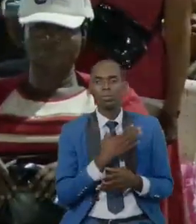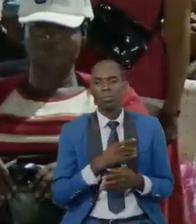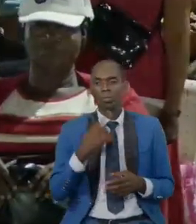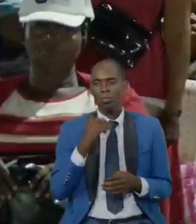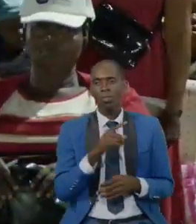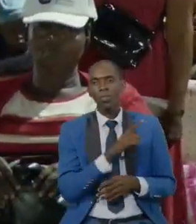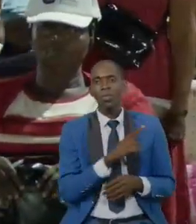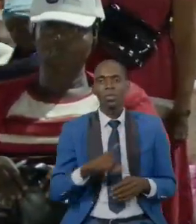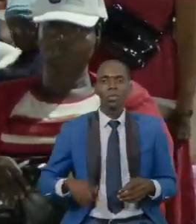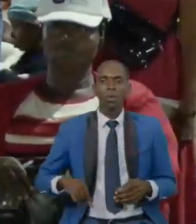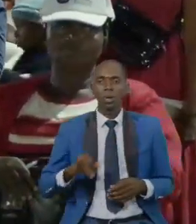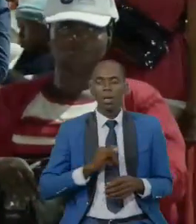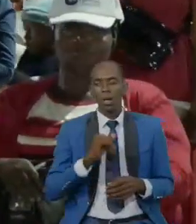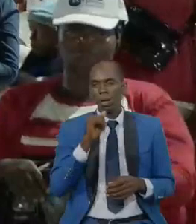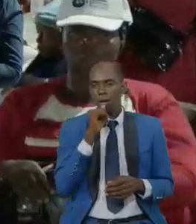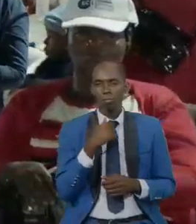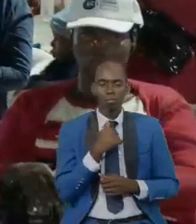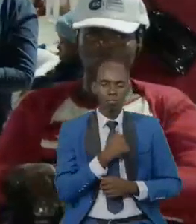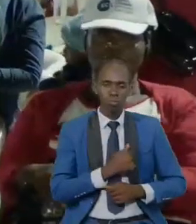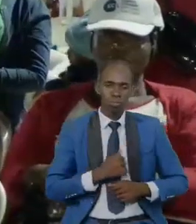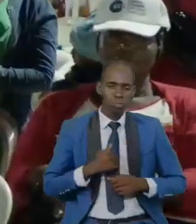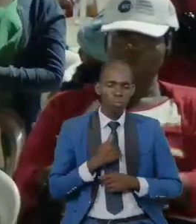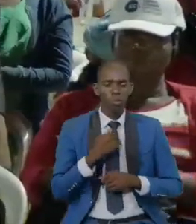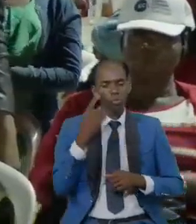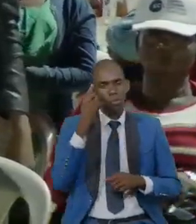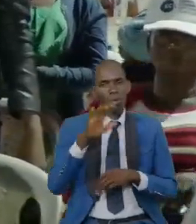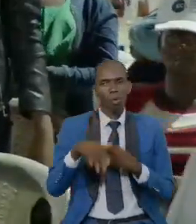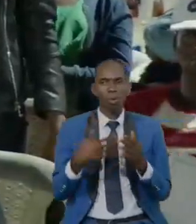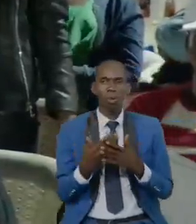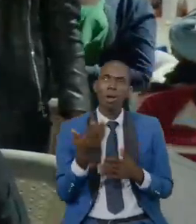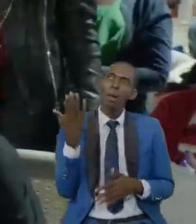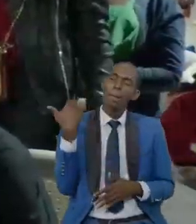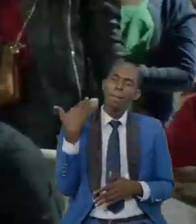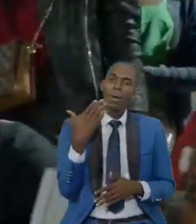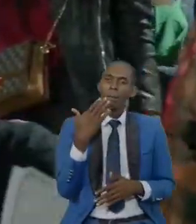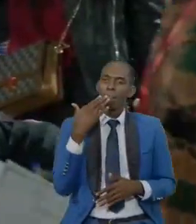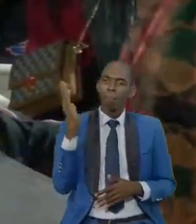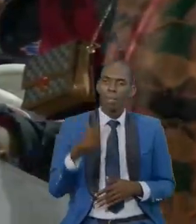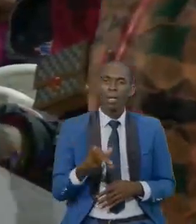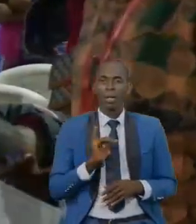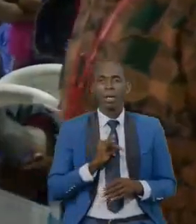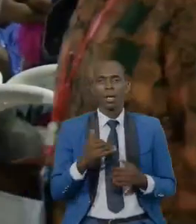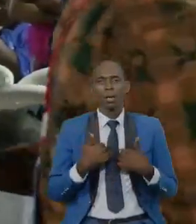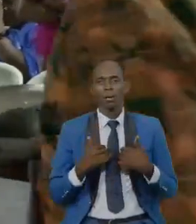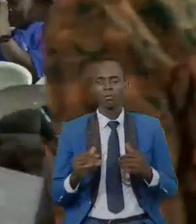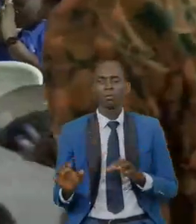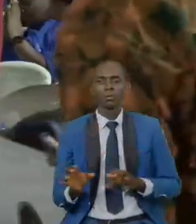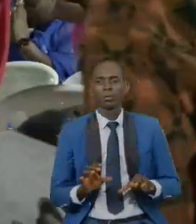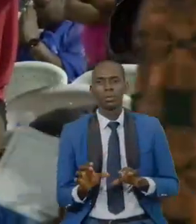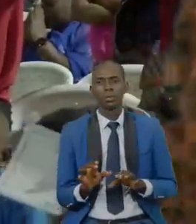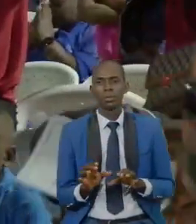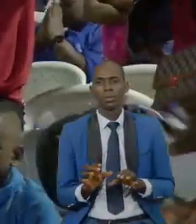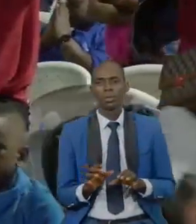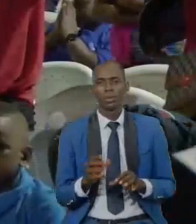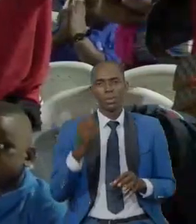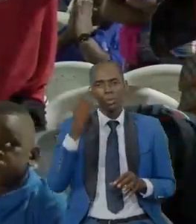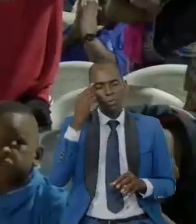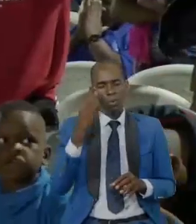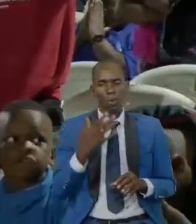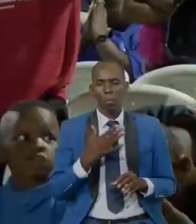for all the past evil things I've done. For my strife.